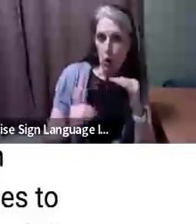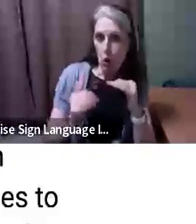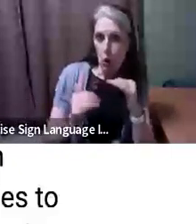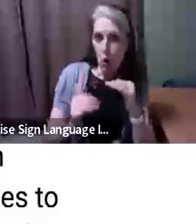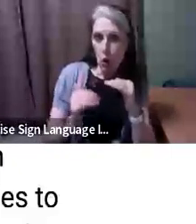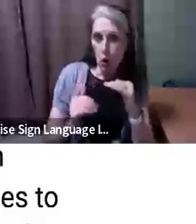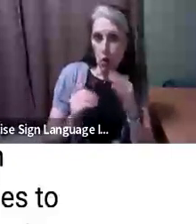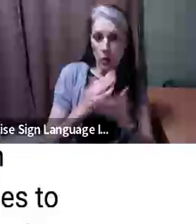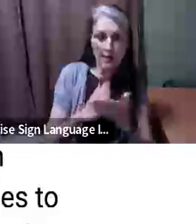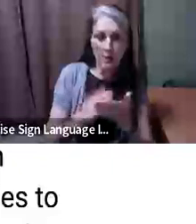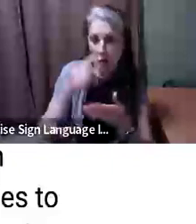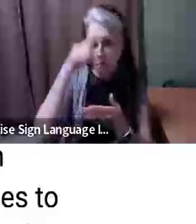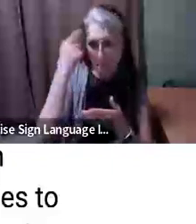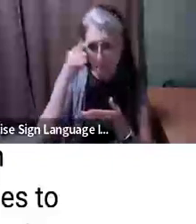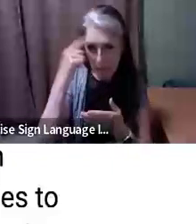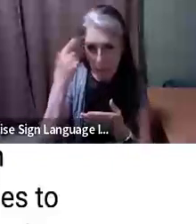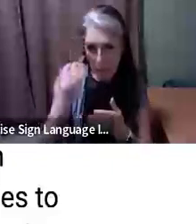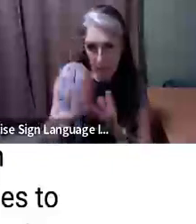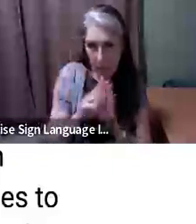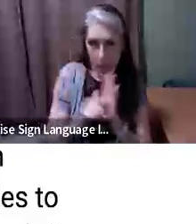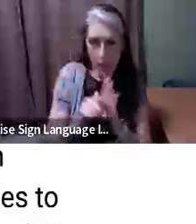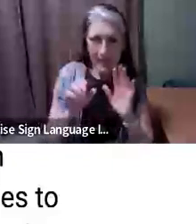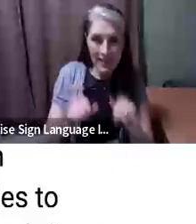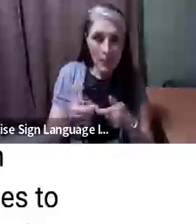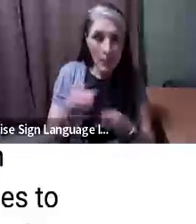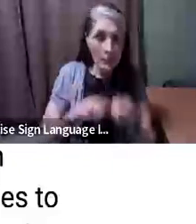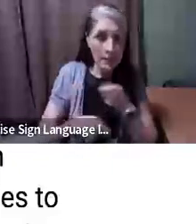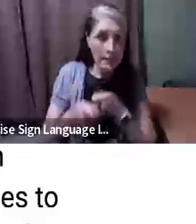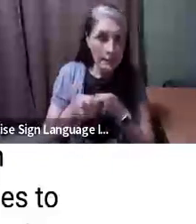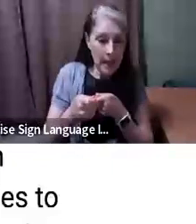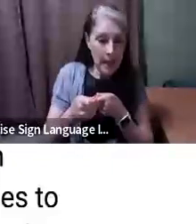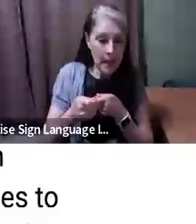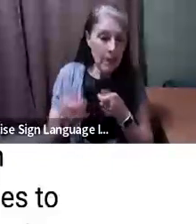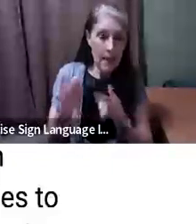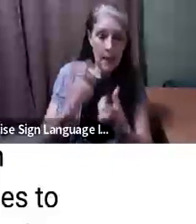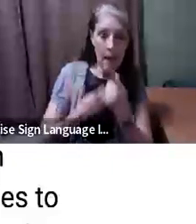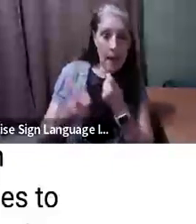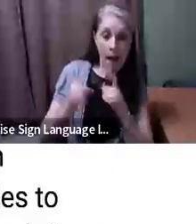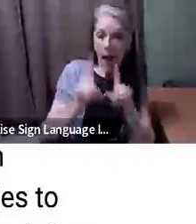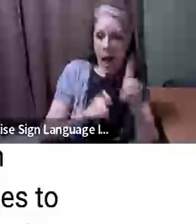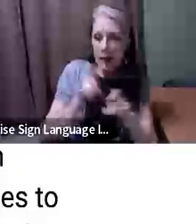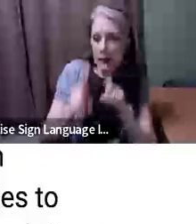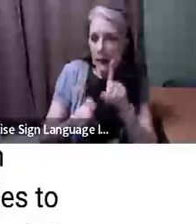the section in Black. Could you, instead of asking people